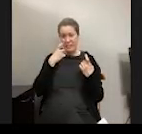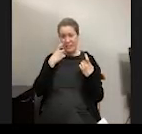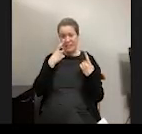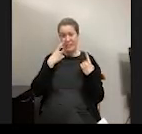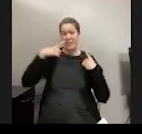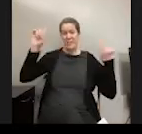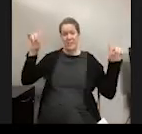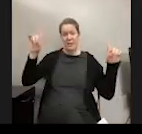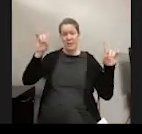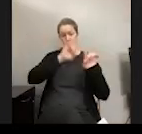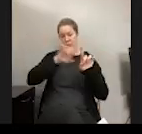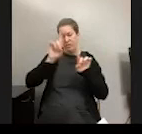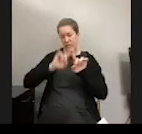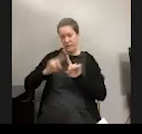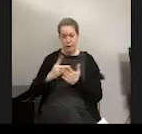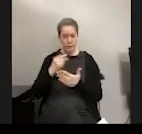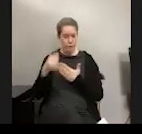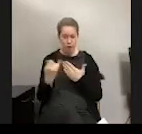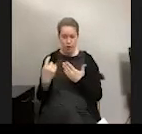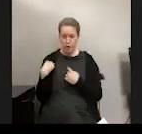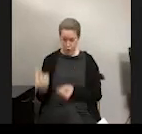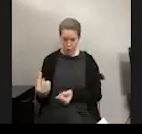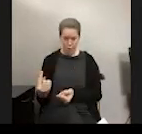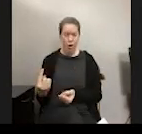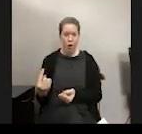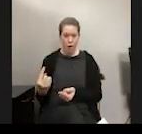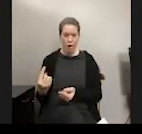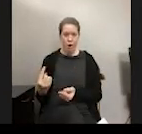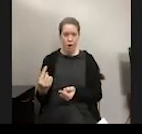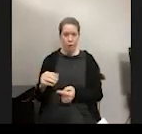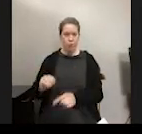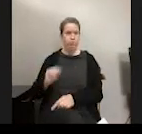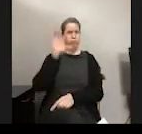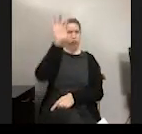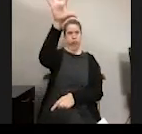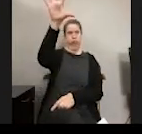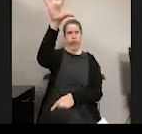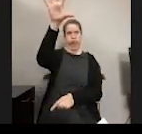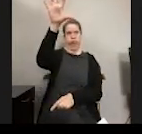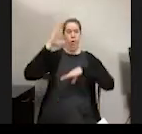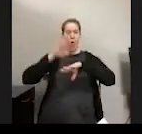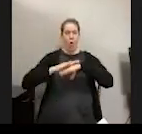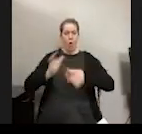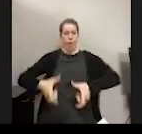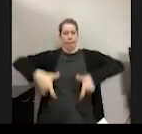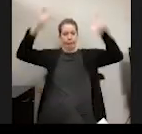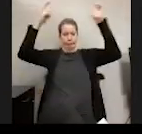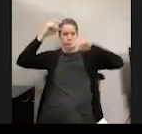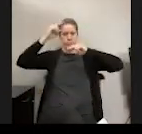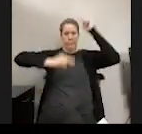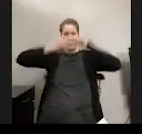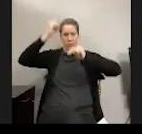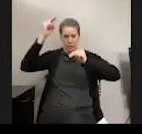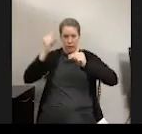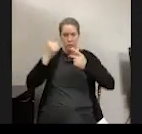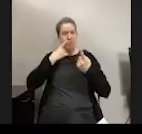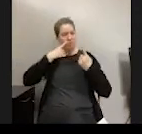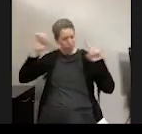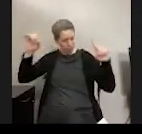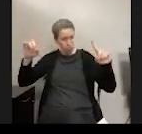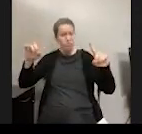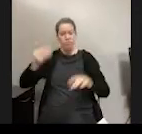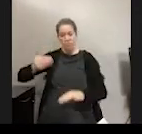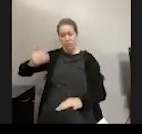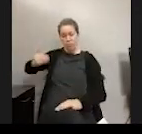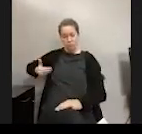large scale projections projected onto buildings, 25 wards wide across the city of Toronto. They're passive experiences, so people